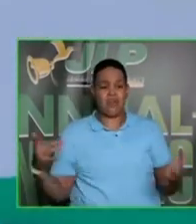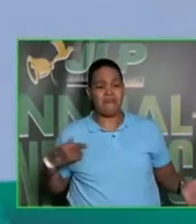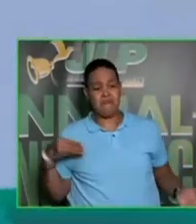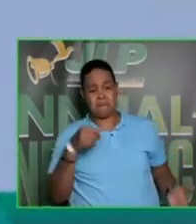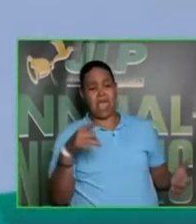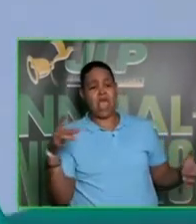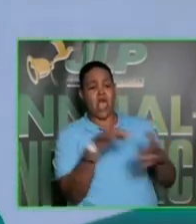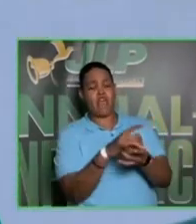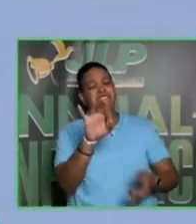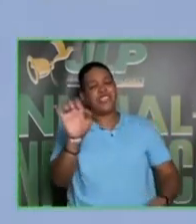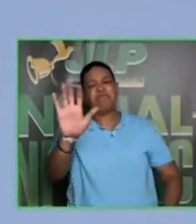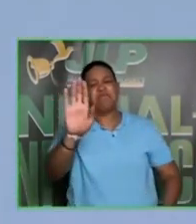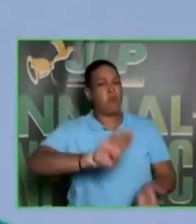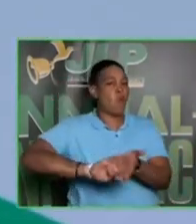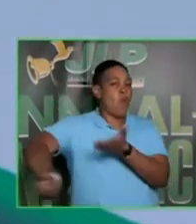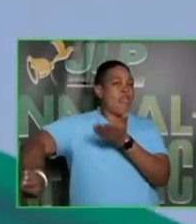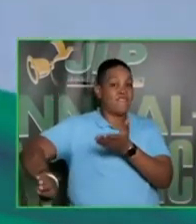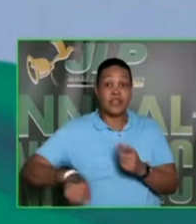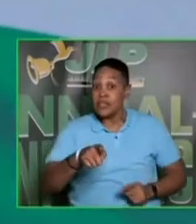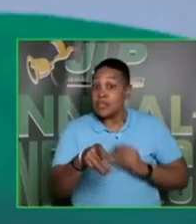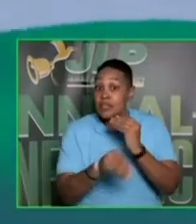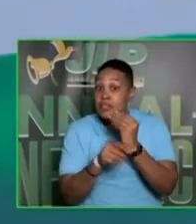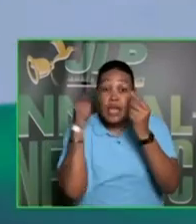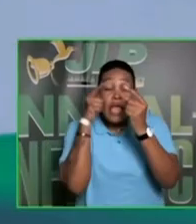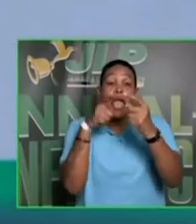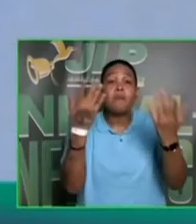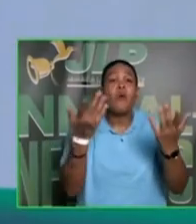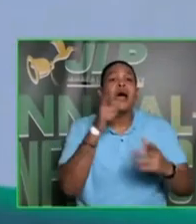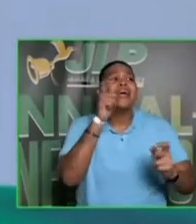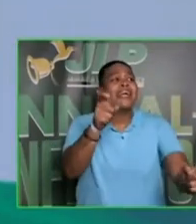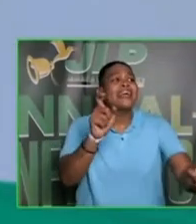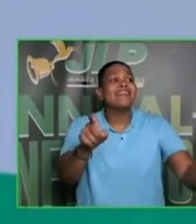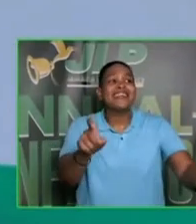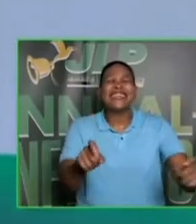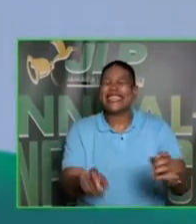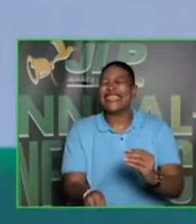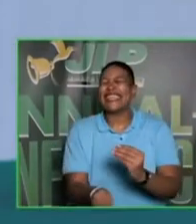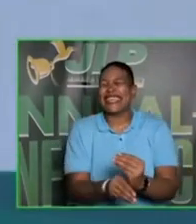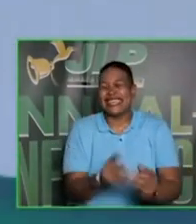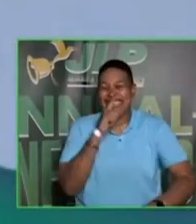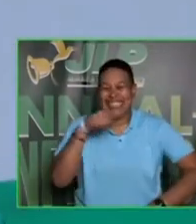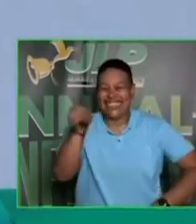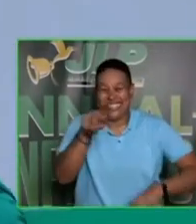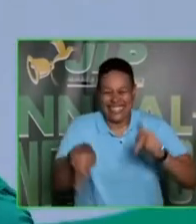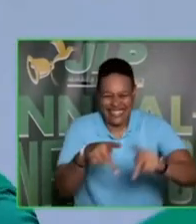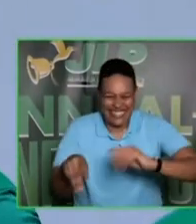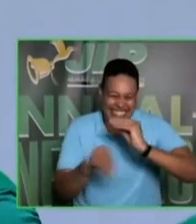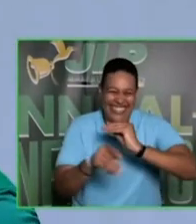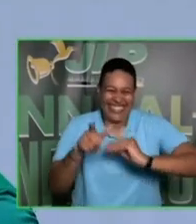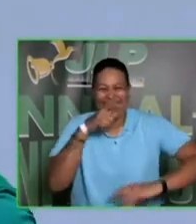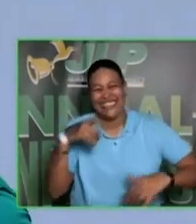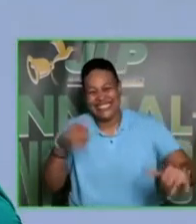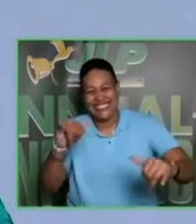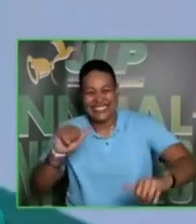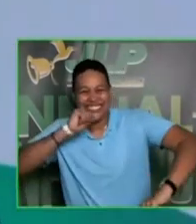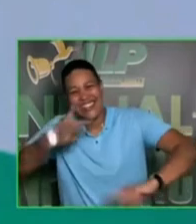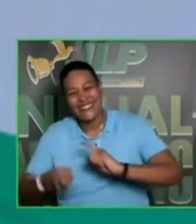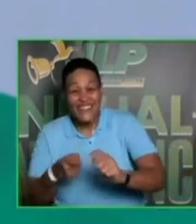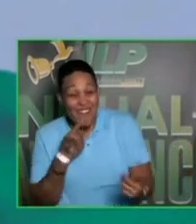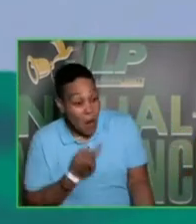This is aimed at giving relief to those persons who are suffering from